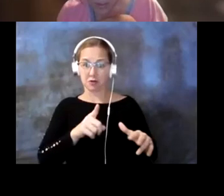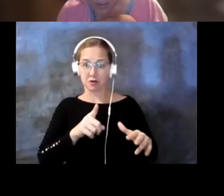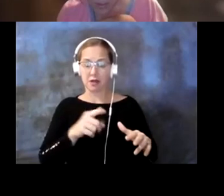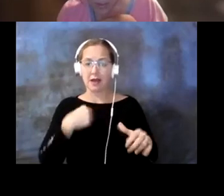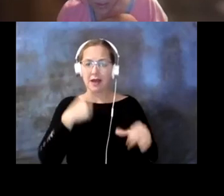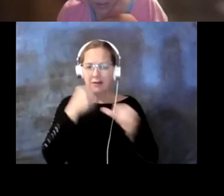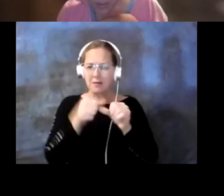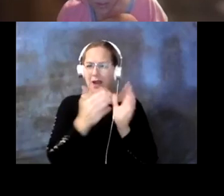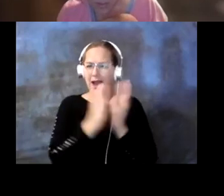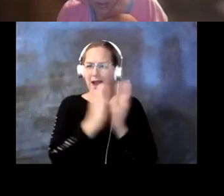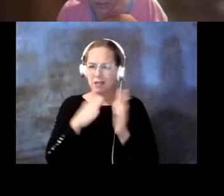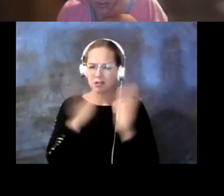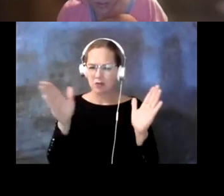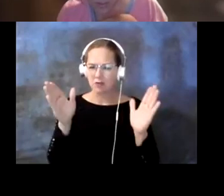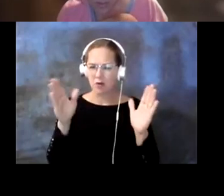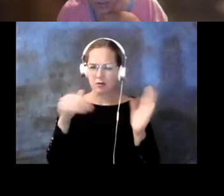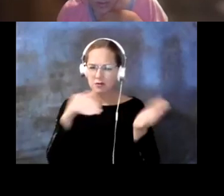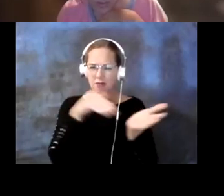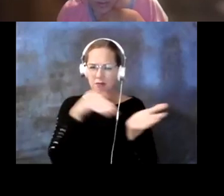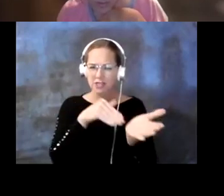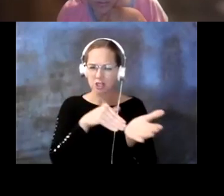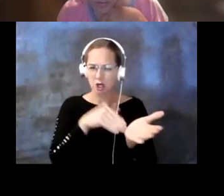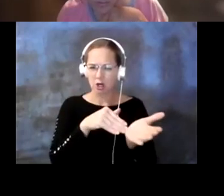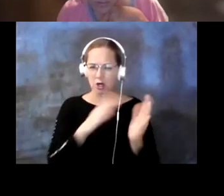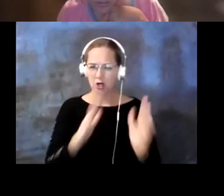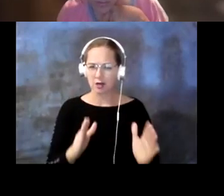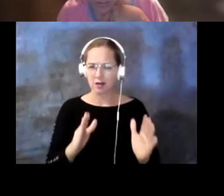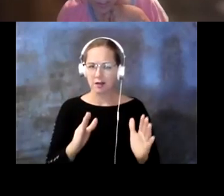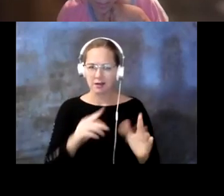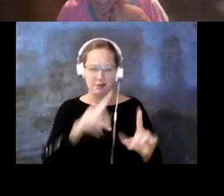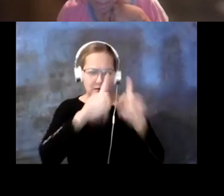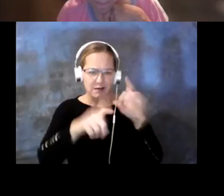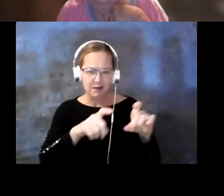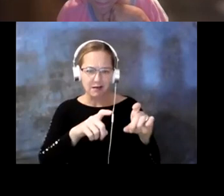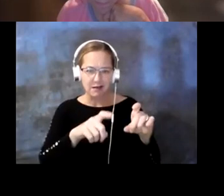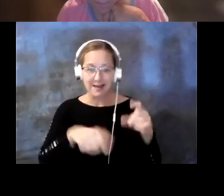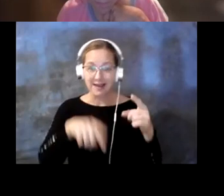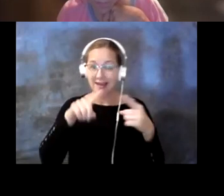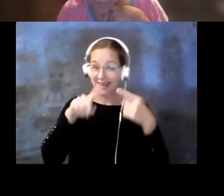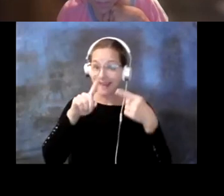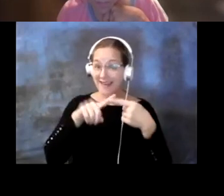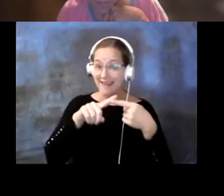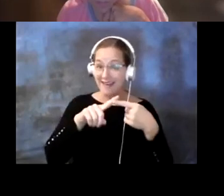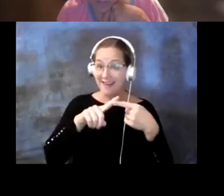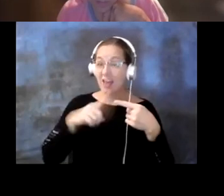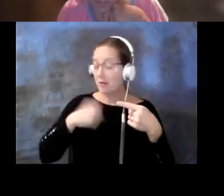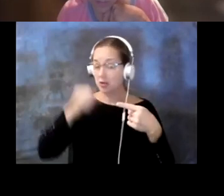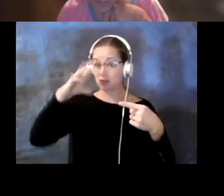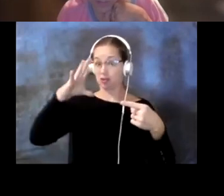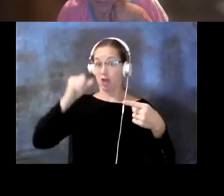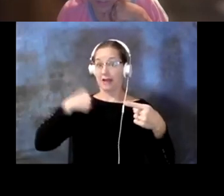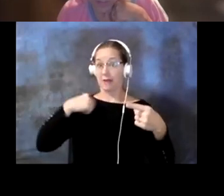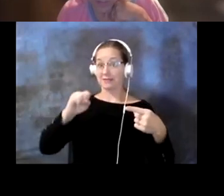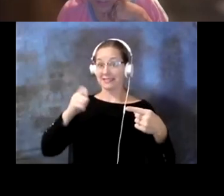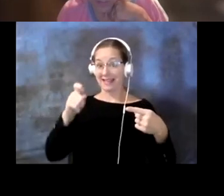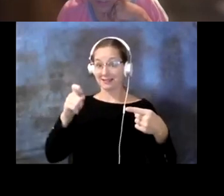my general practitioner a couple of questions, and they were shocked that I was even having sex, and I saw the shock